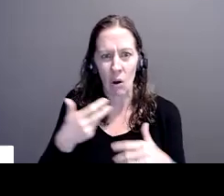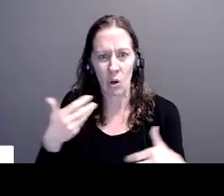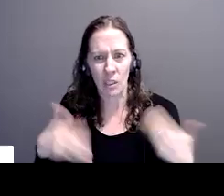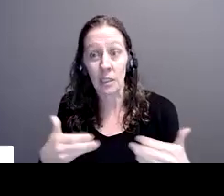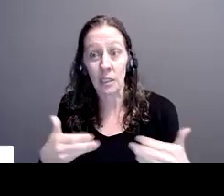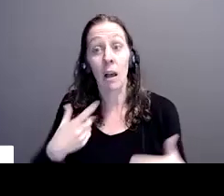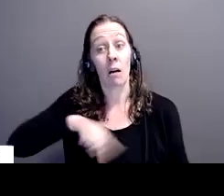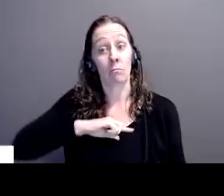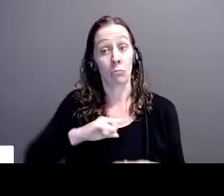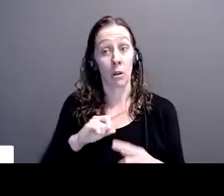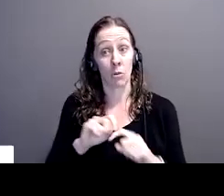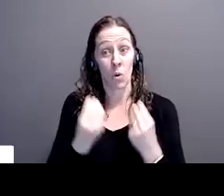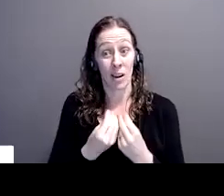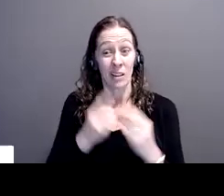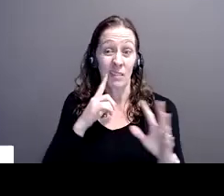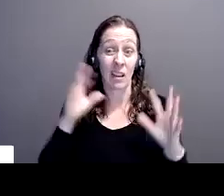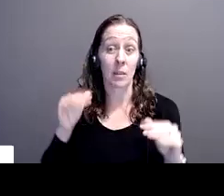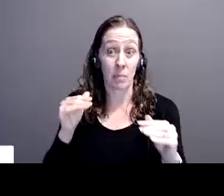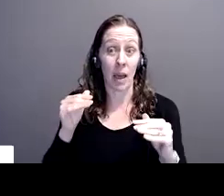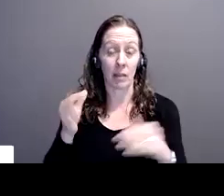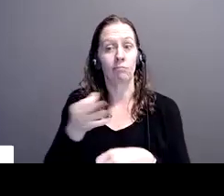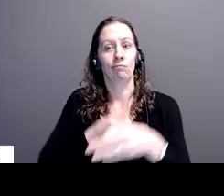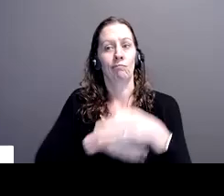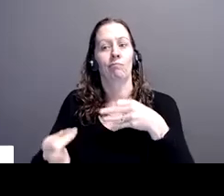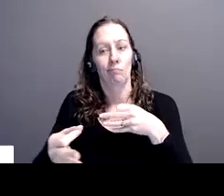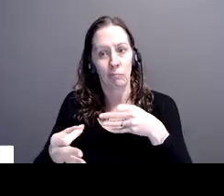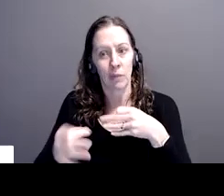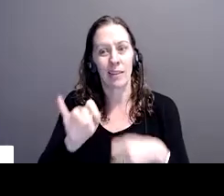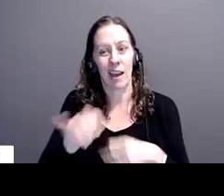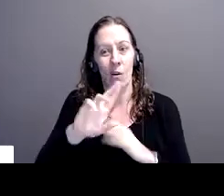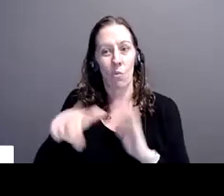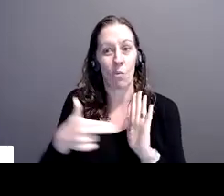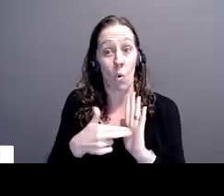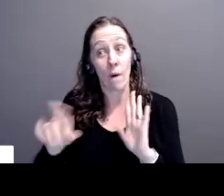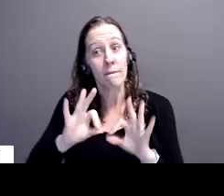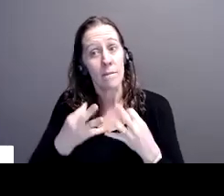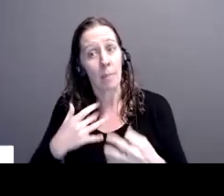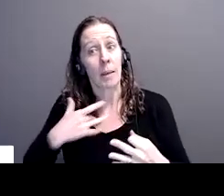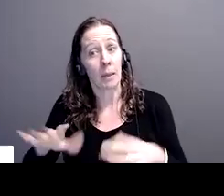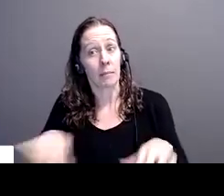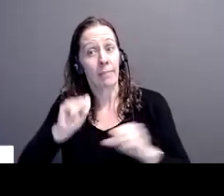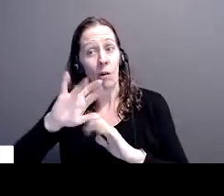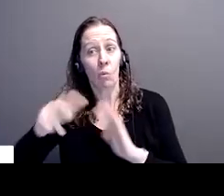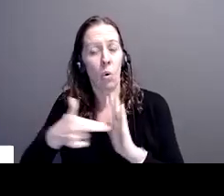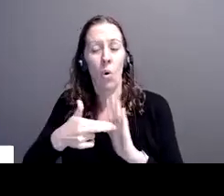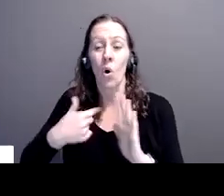us as an organization are expected to step in and fill the role that family would typically fill.